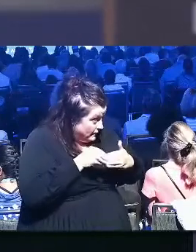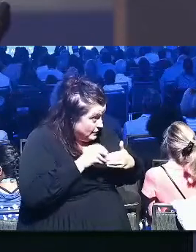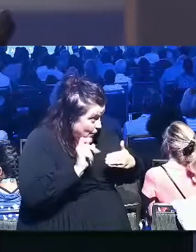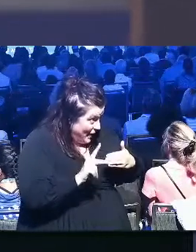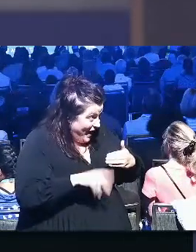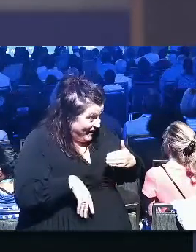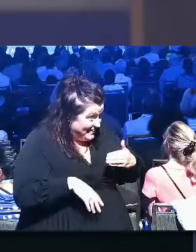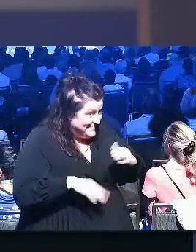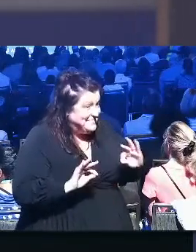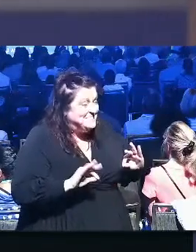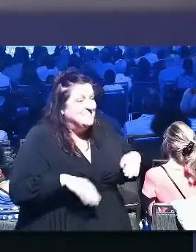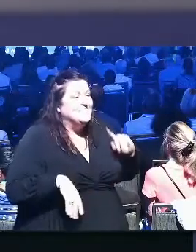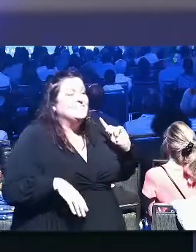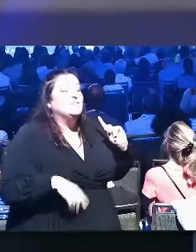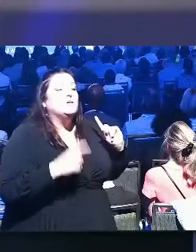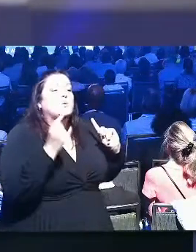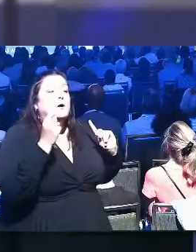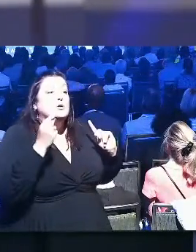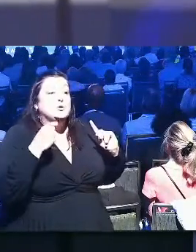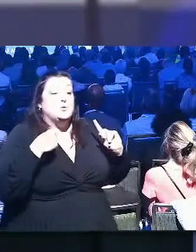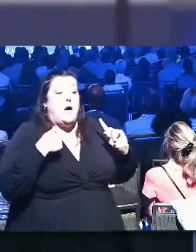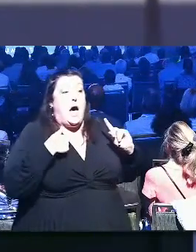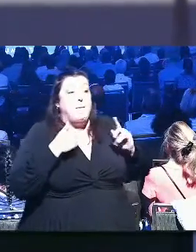What I want you to do is I'm gonna say a short prayer.